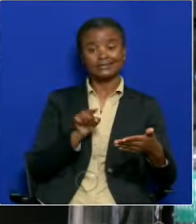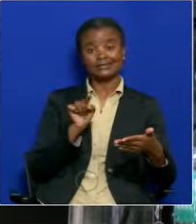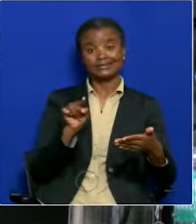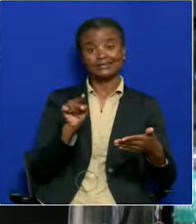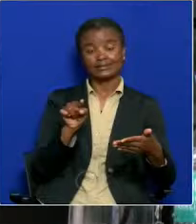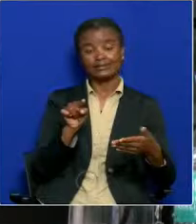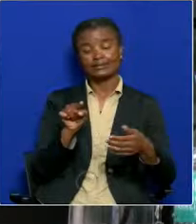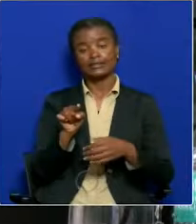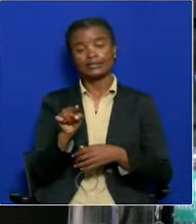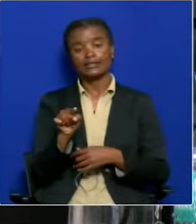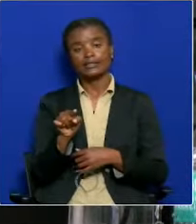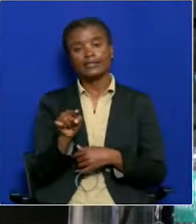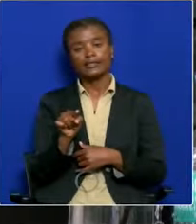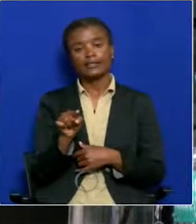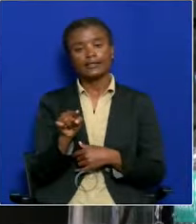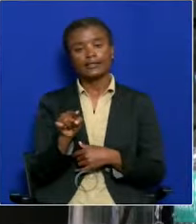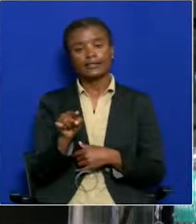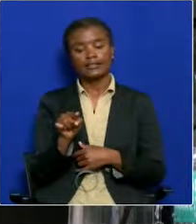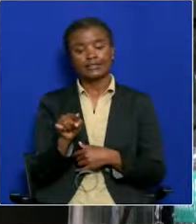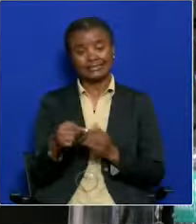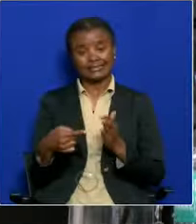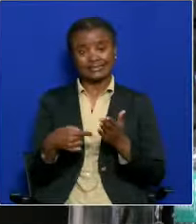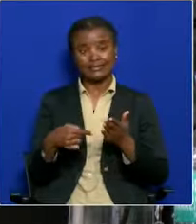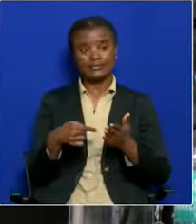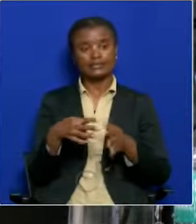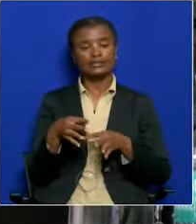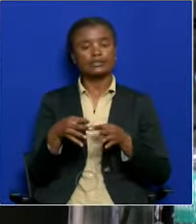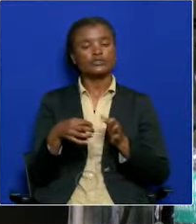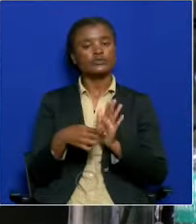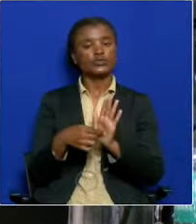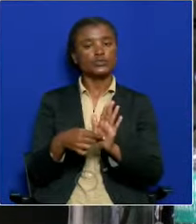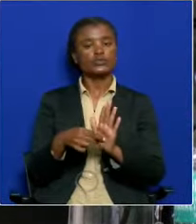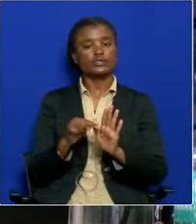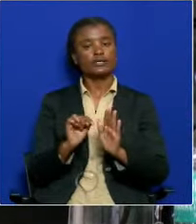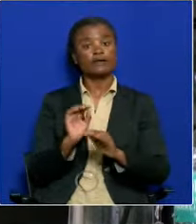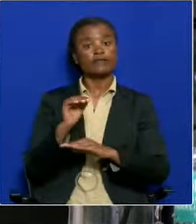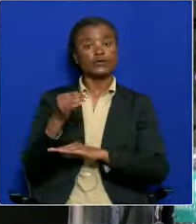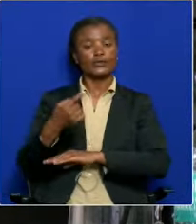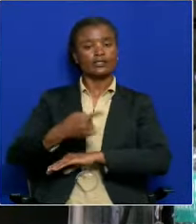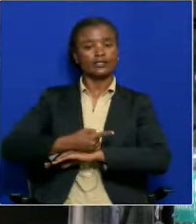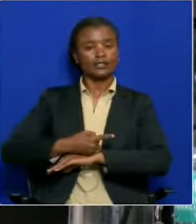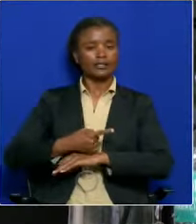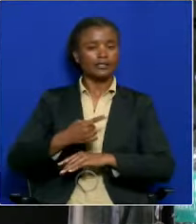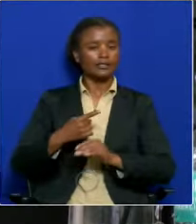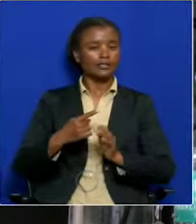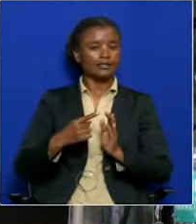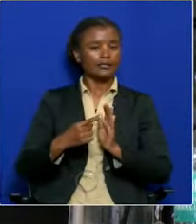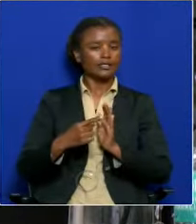now the following day, so on the 4th, that's chat 4 and 5, well, 4, 5 to